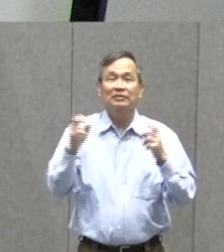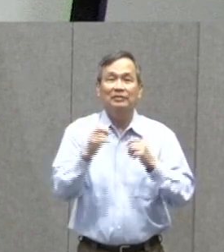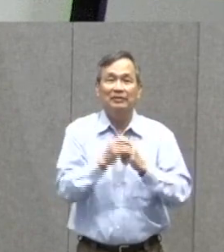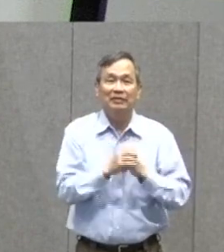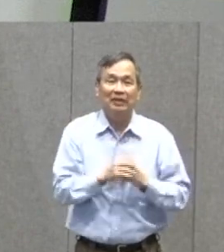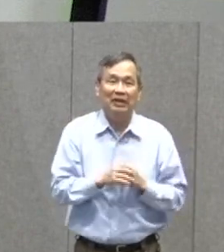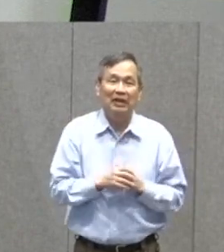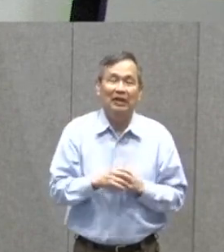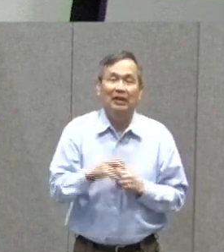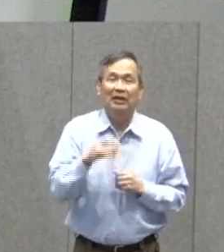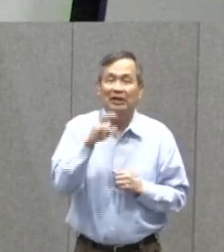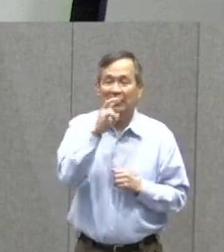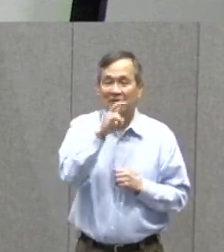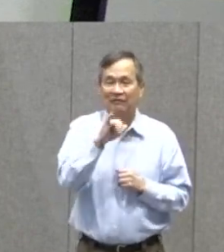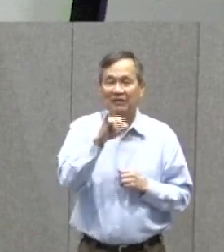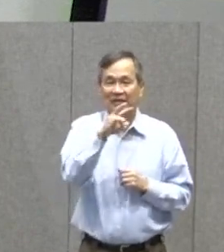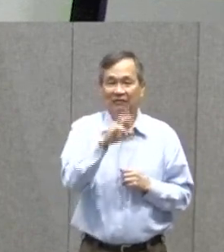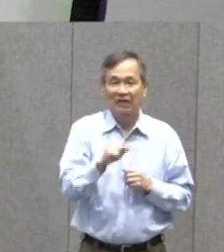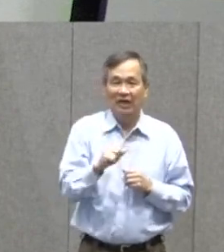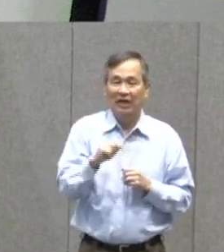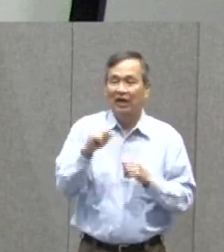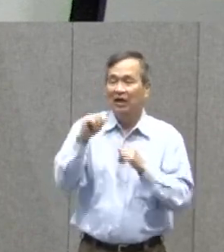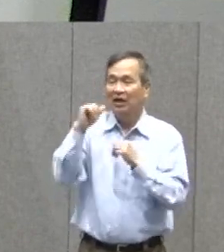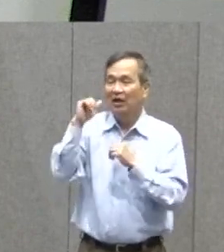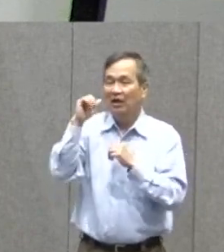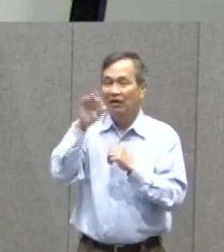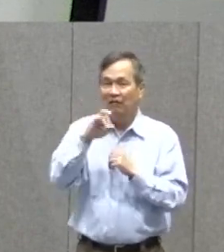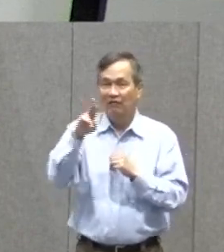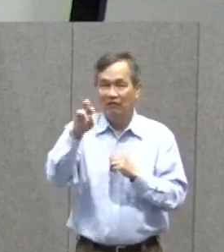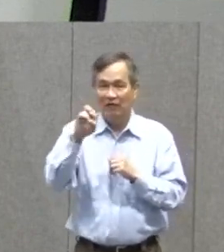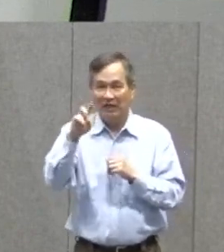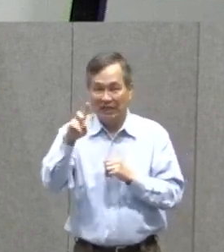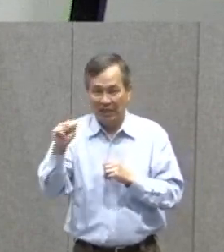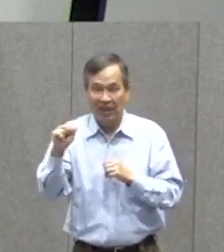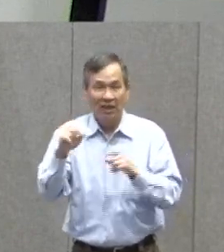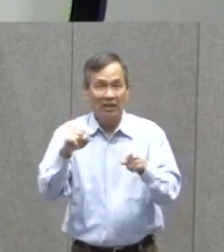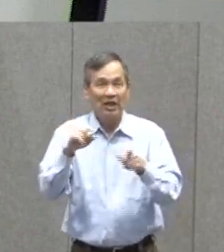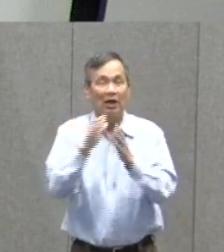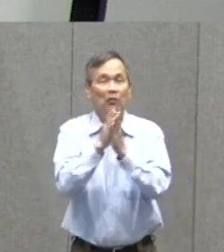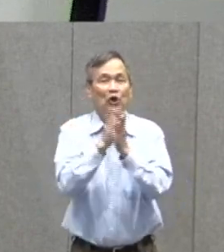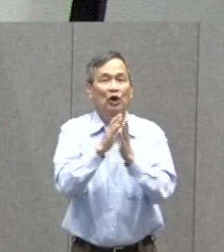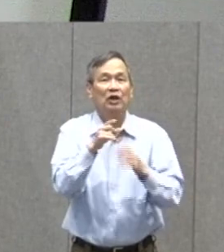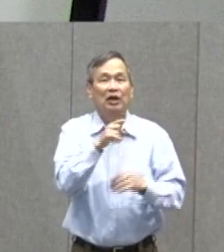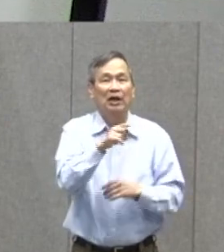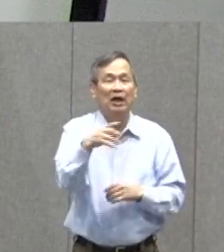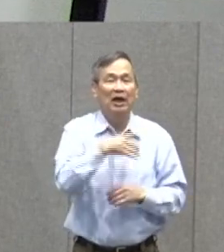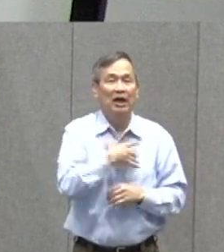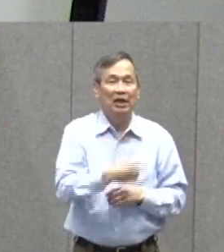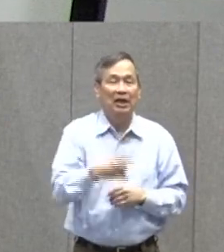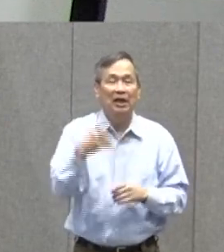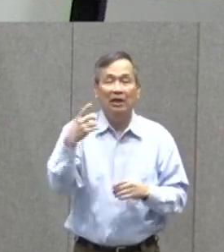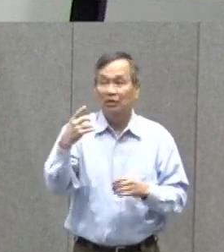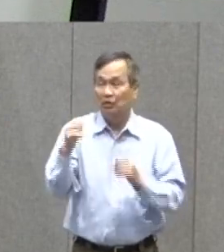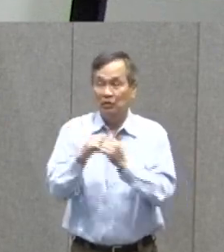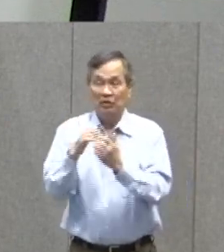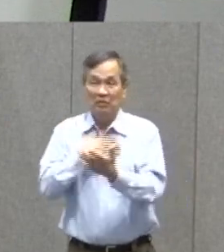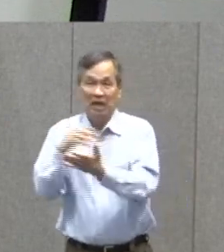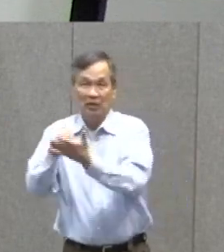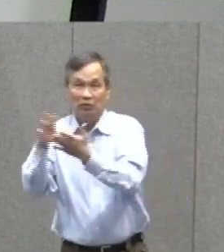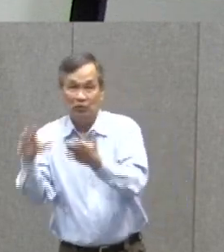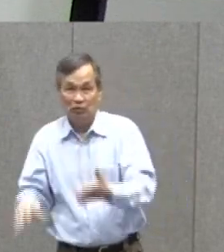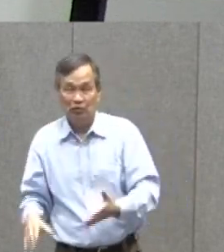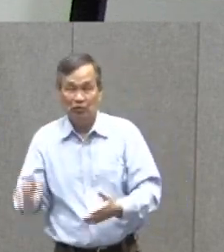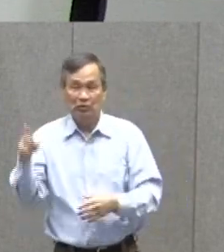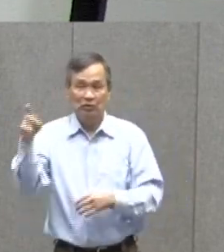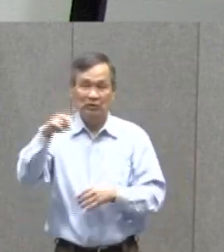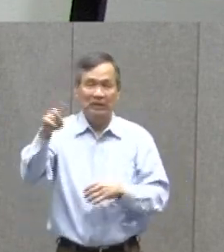Viva Frida, and I have used this book a lot with my students, in particular when we're studying